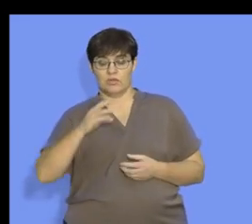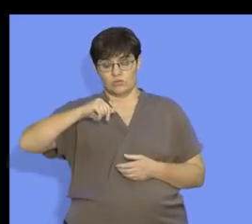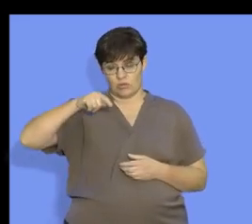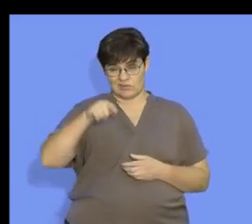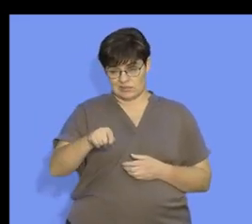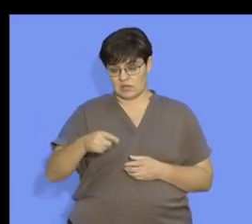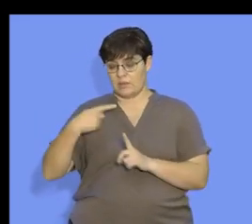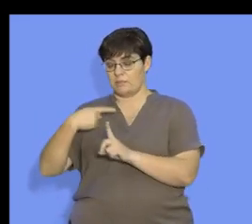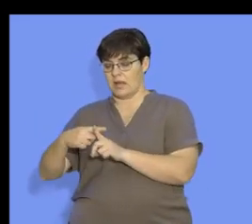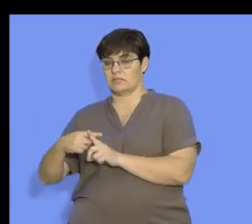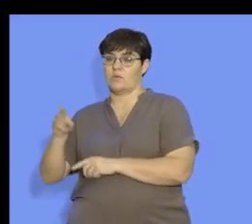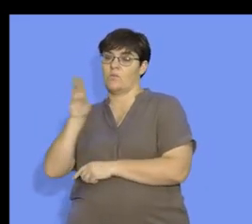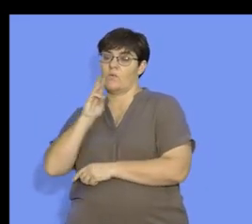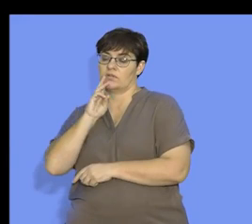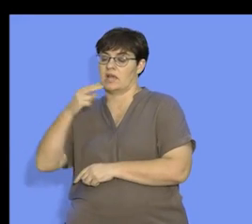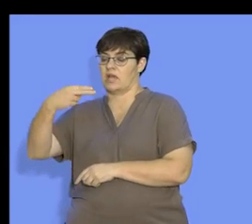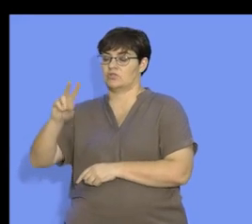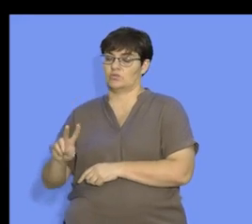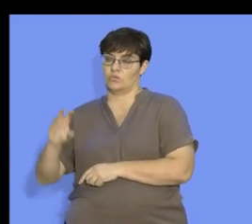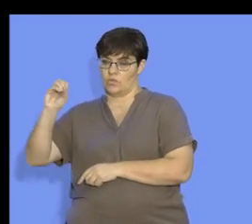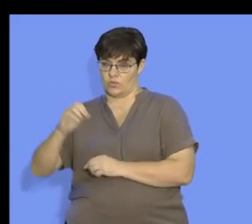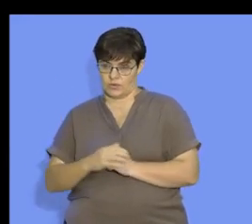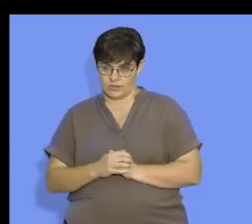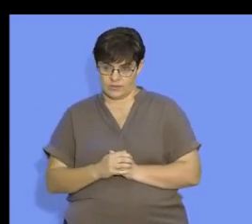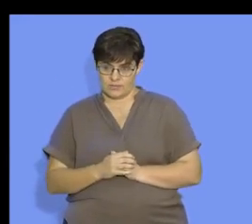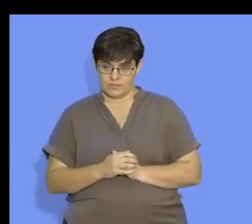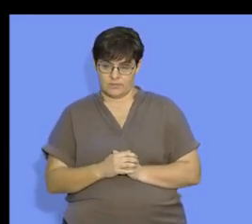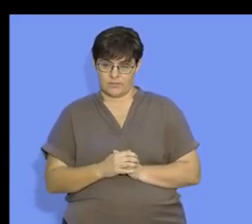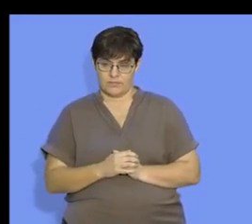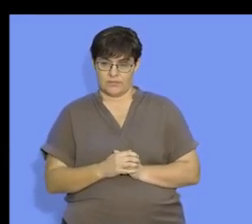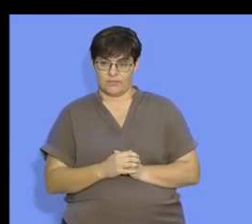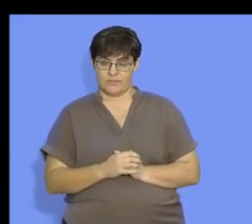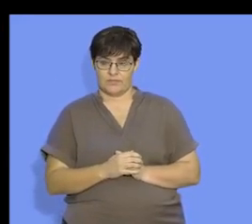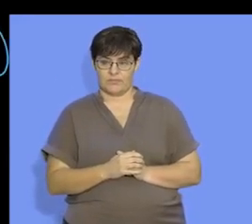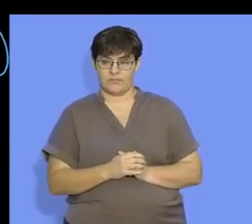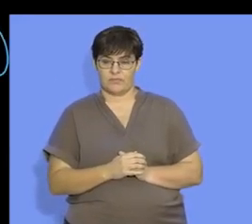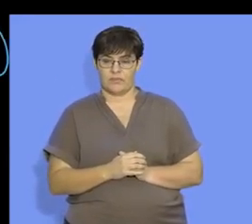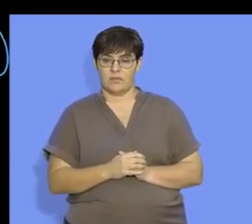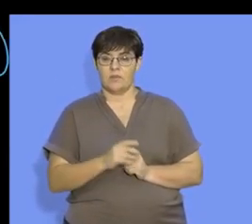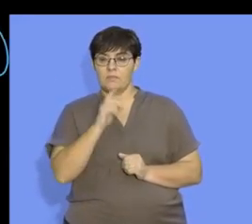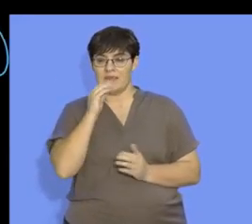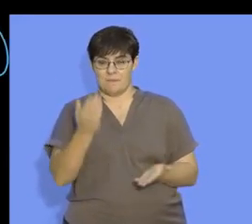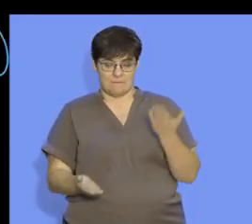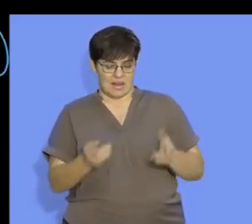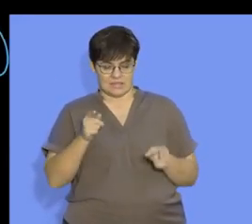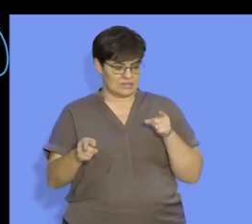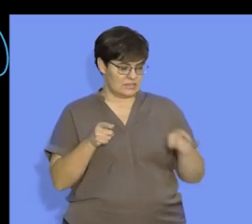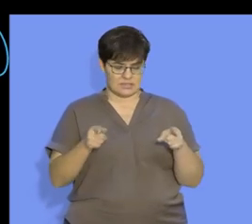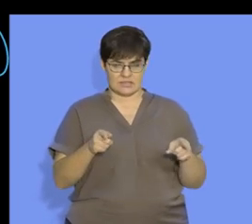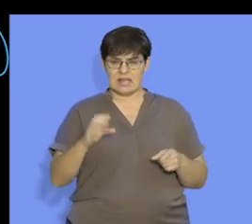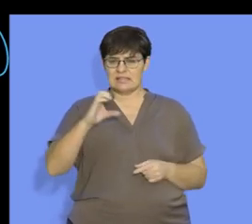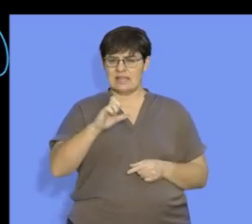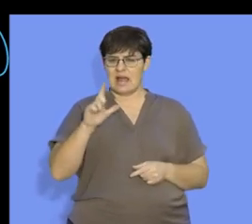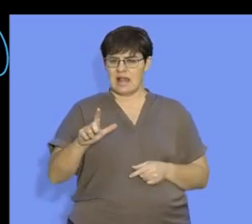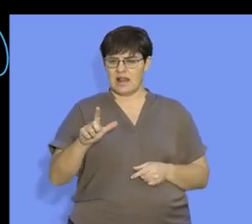CuCl2. That's our salt, plus water, which is our byproduct, right? And then when it comes to the